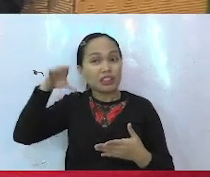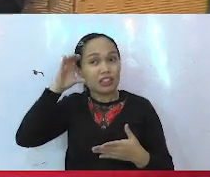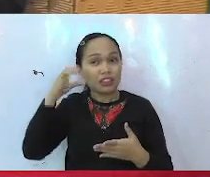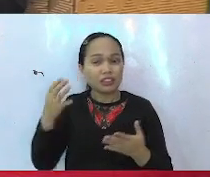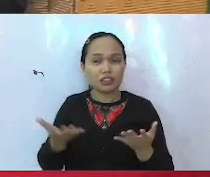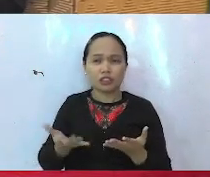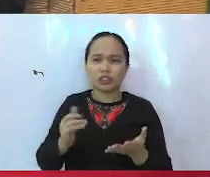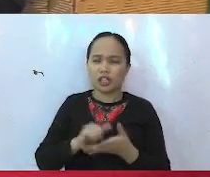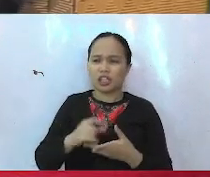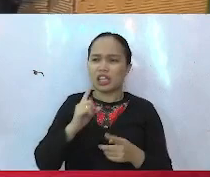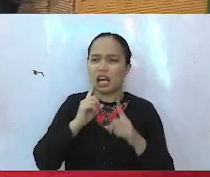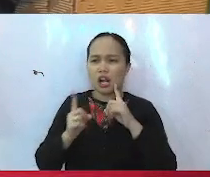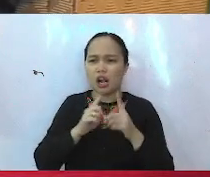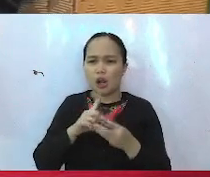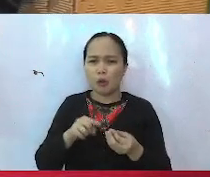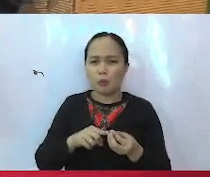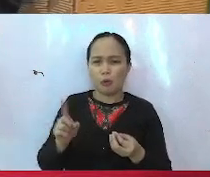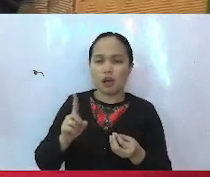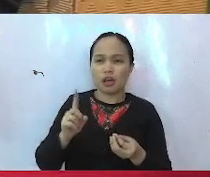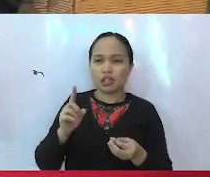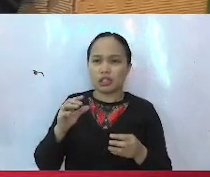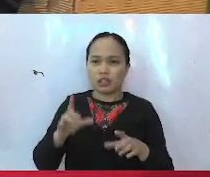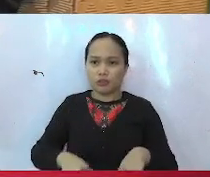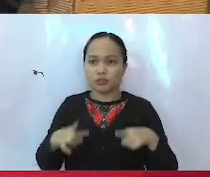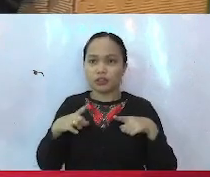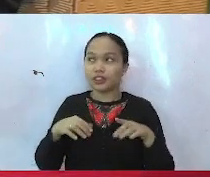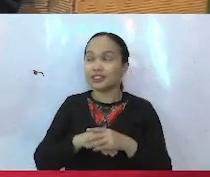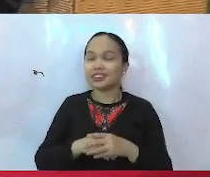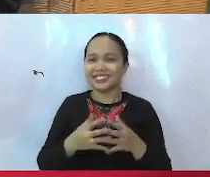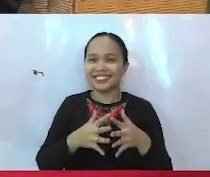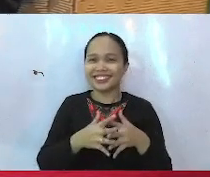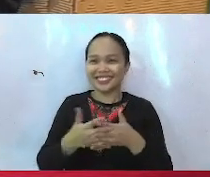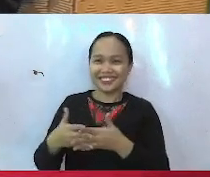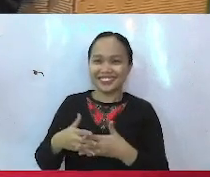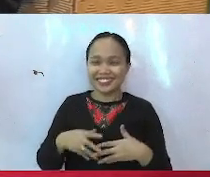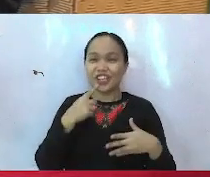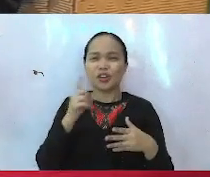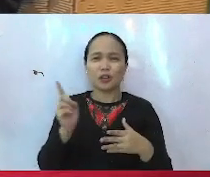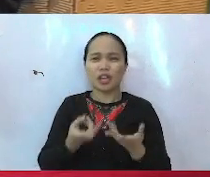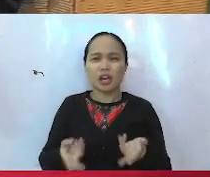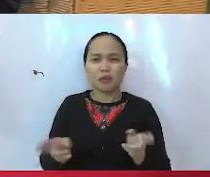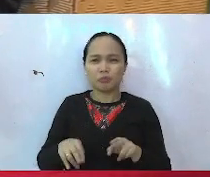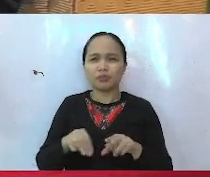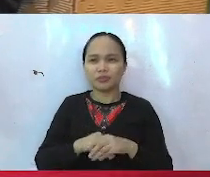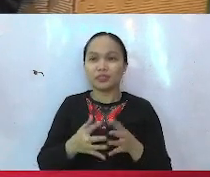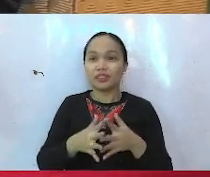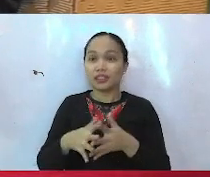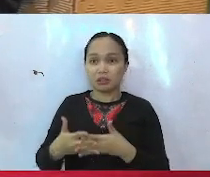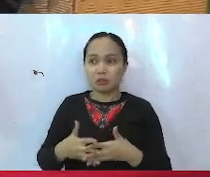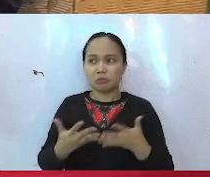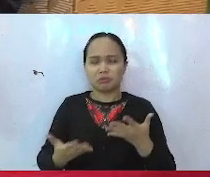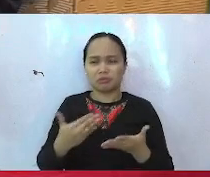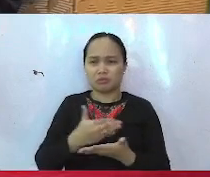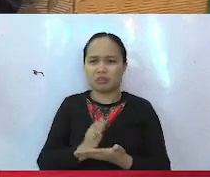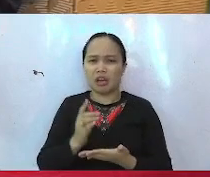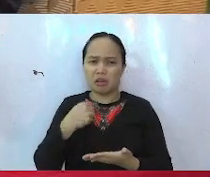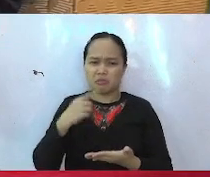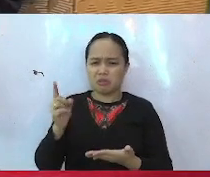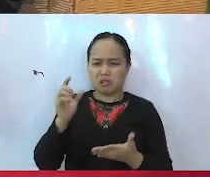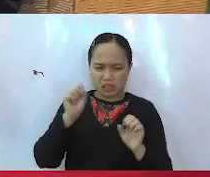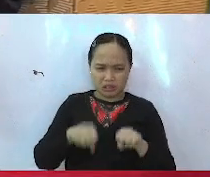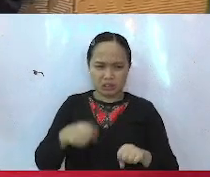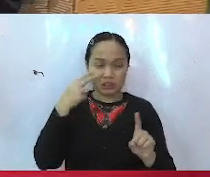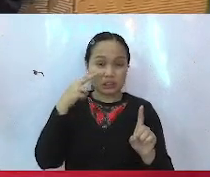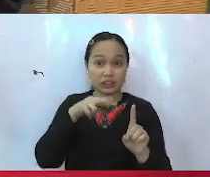about what's there in the States, you know, because we've seen it too, what's happening there. And they may be seeing it in the social